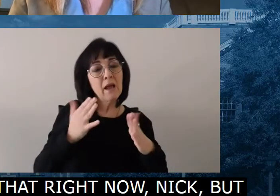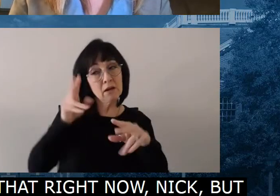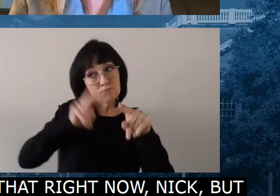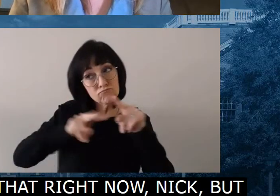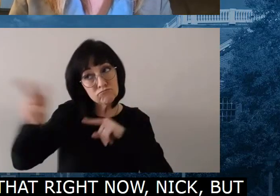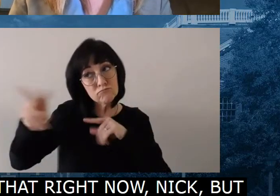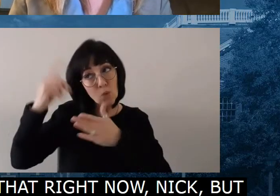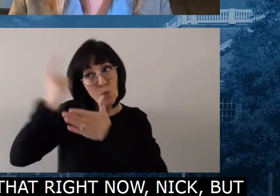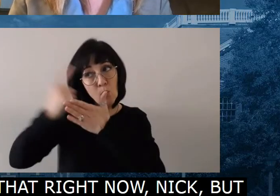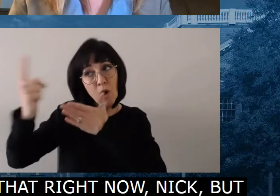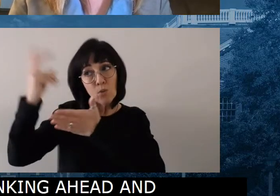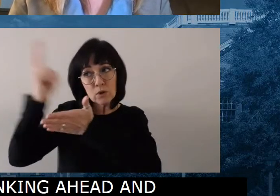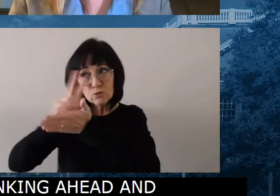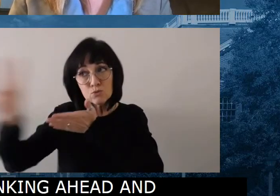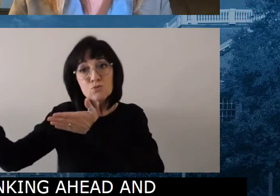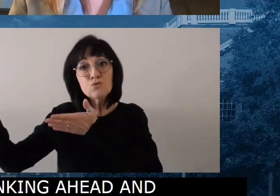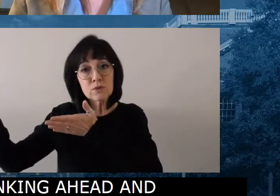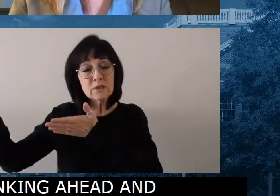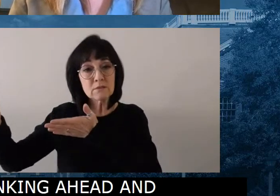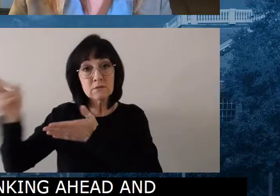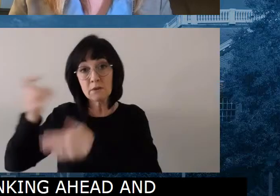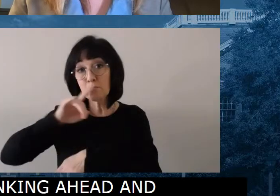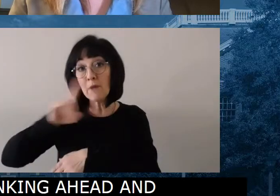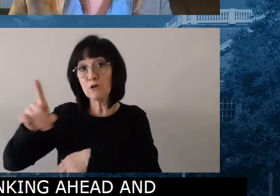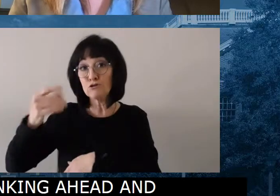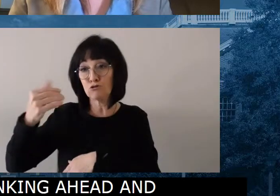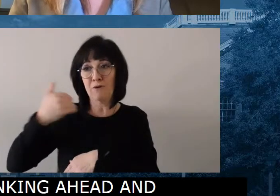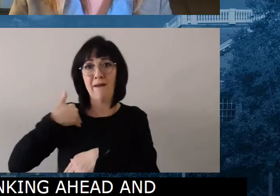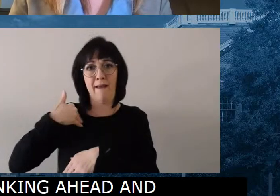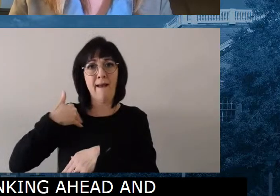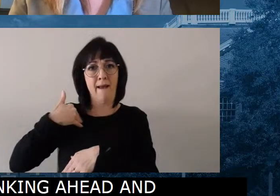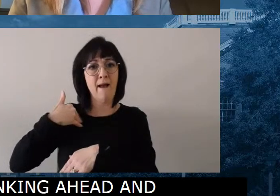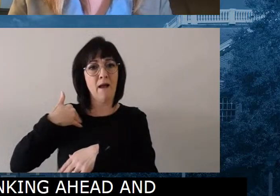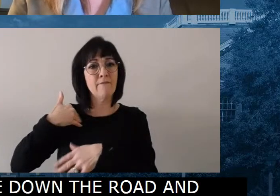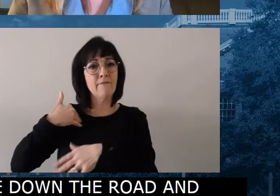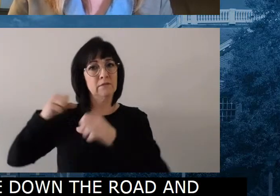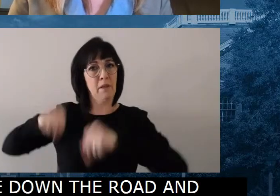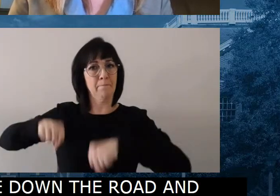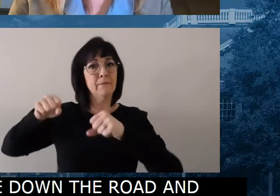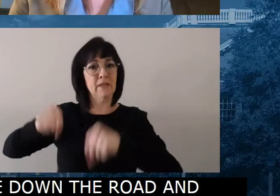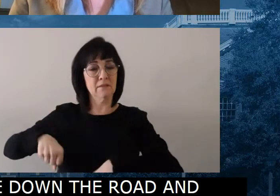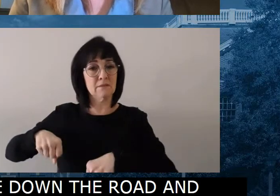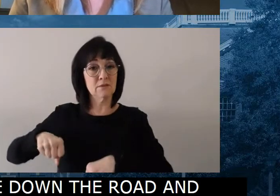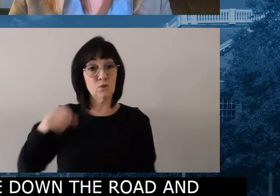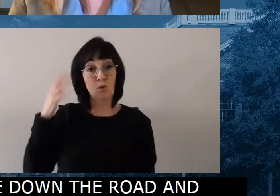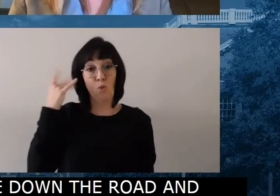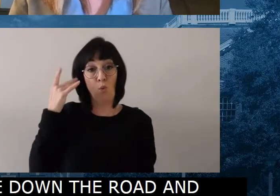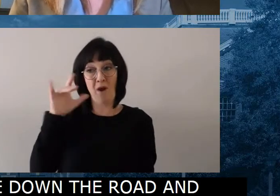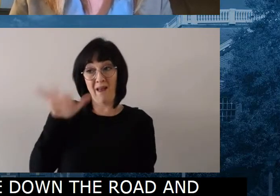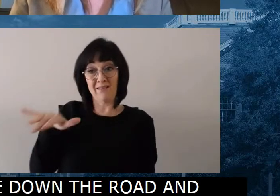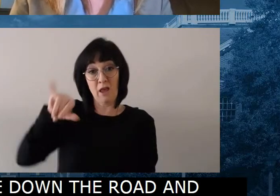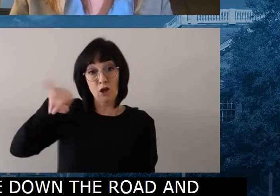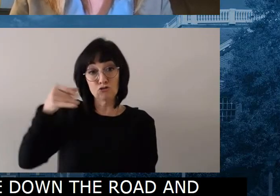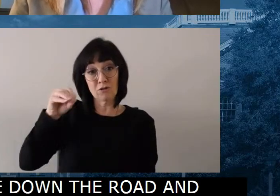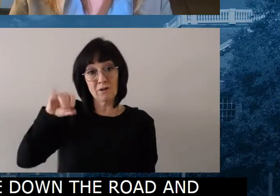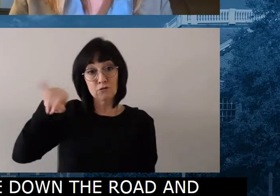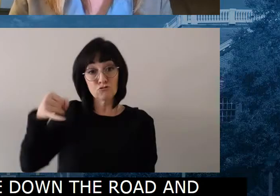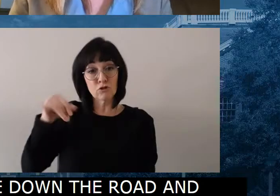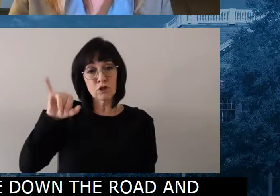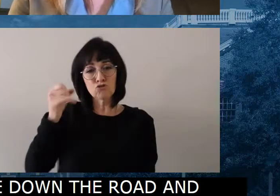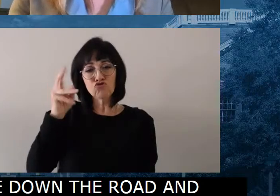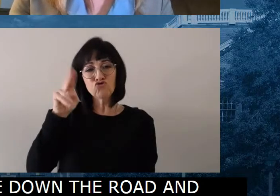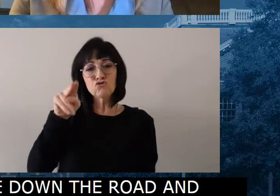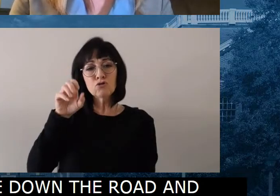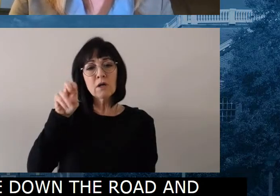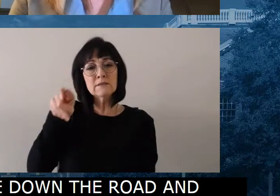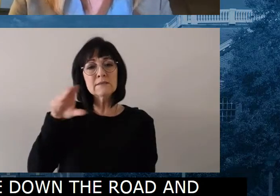sure we have the capacity. Because in a week or two, that Johnson & Johnson vaccine is going to ramp up. It's going to go